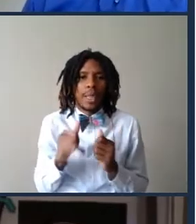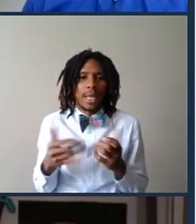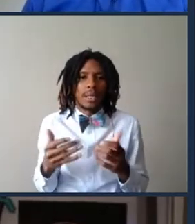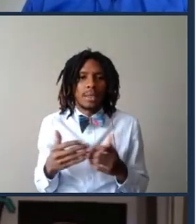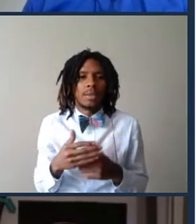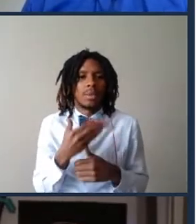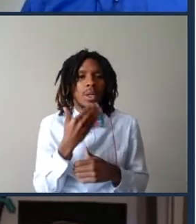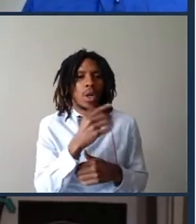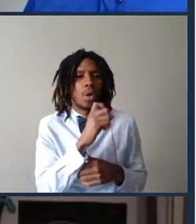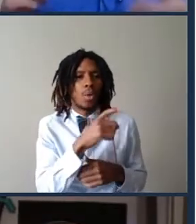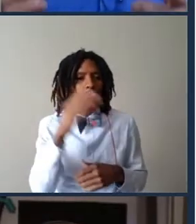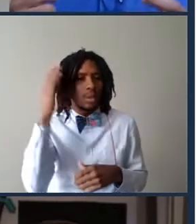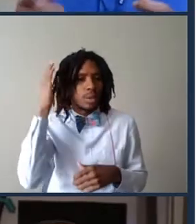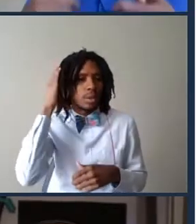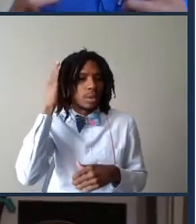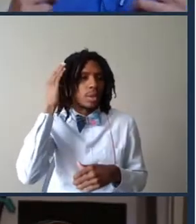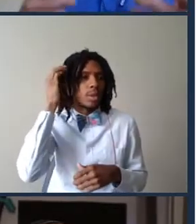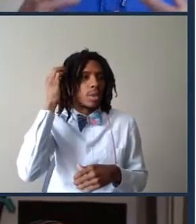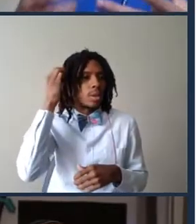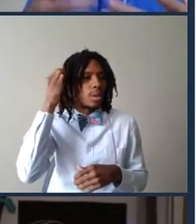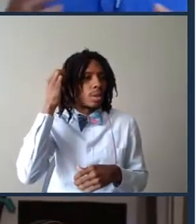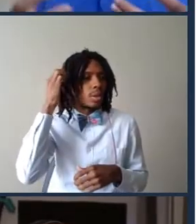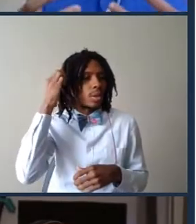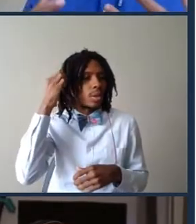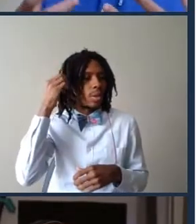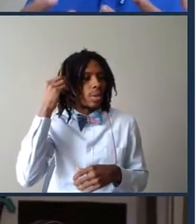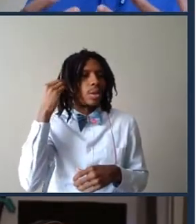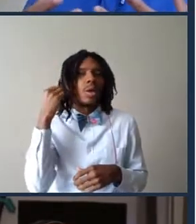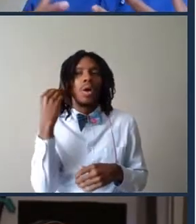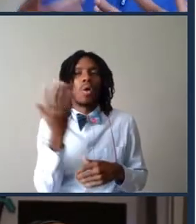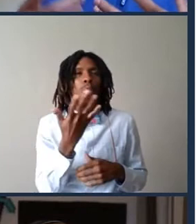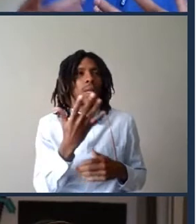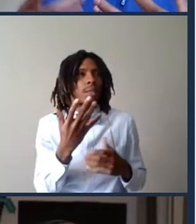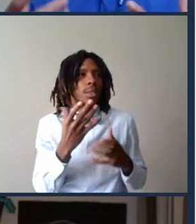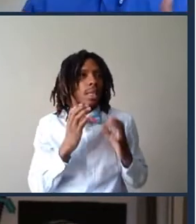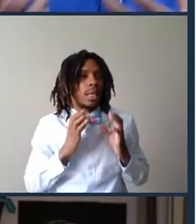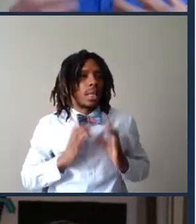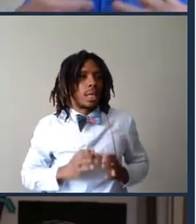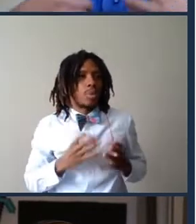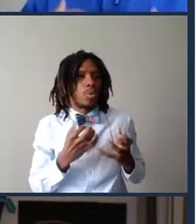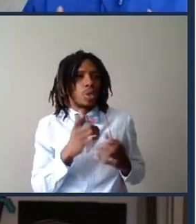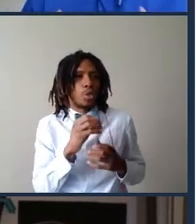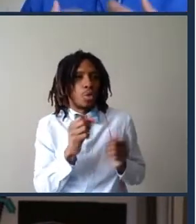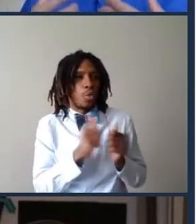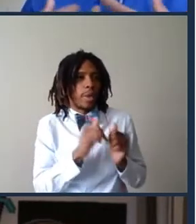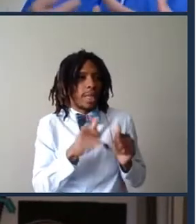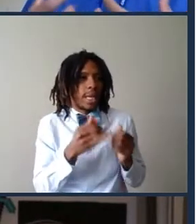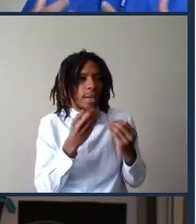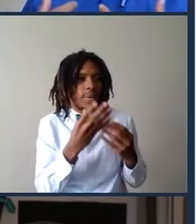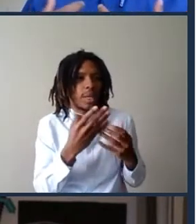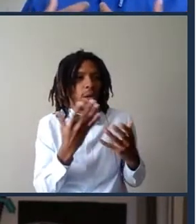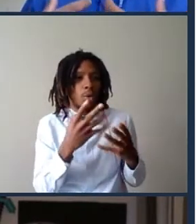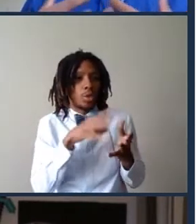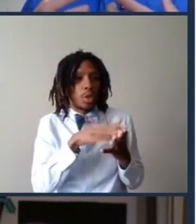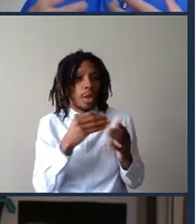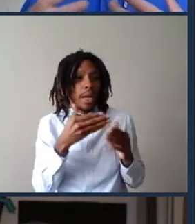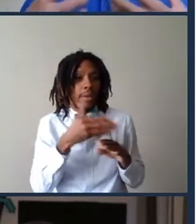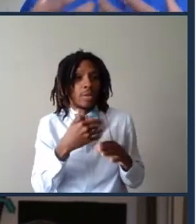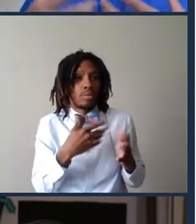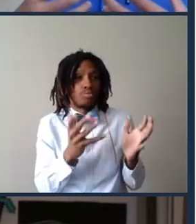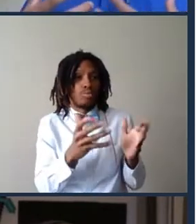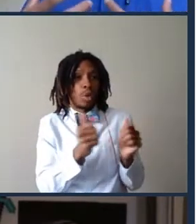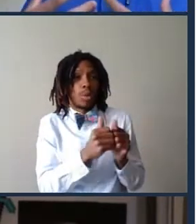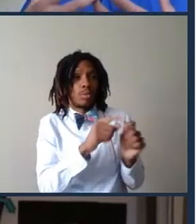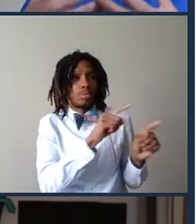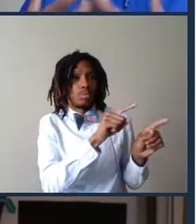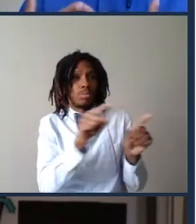question. So the question really is, what does the customer want to end up do with it? And what we've learned after talking to them is